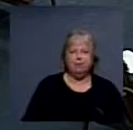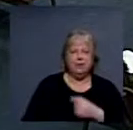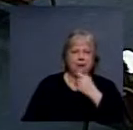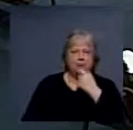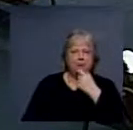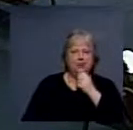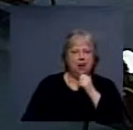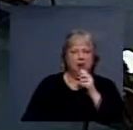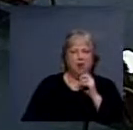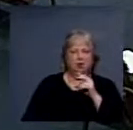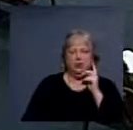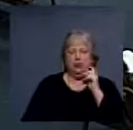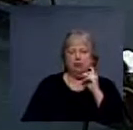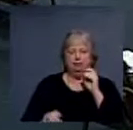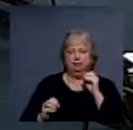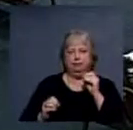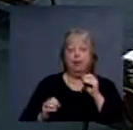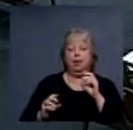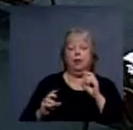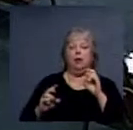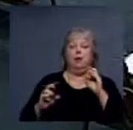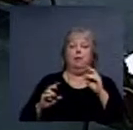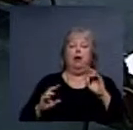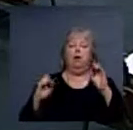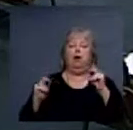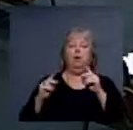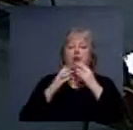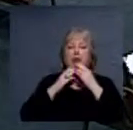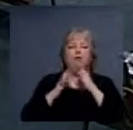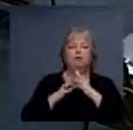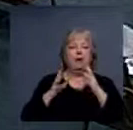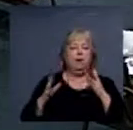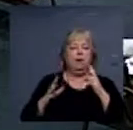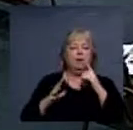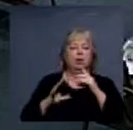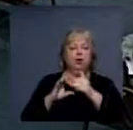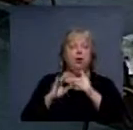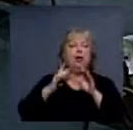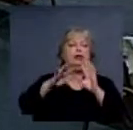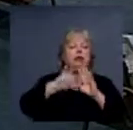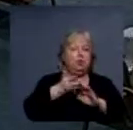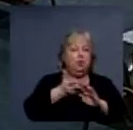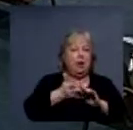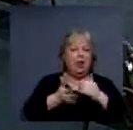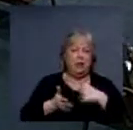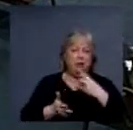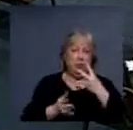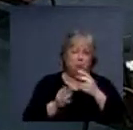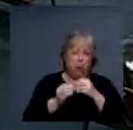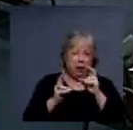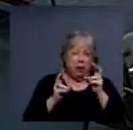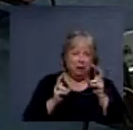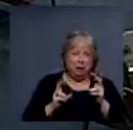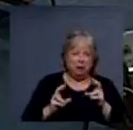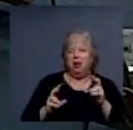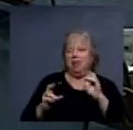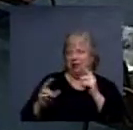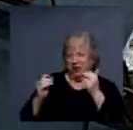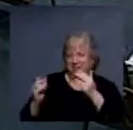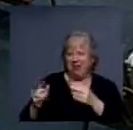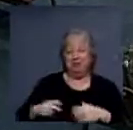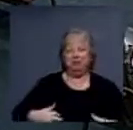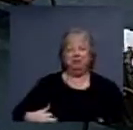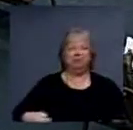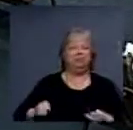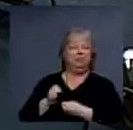Right. I think we can put that together. Okay. All right. Well, thank you all very much for your comments on this Excuse me. matter. Okay, I'm sorry. Go ahead, Director Adcock.